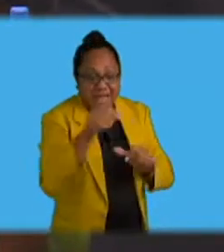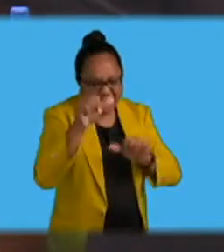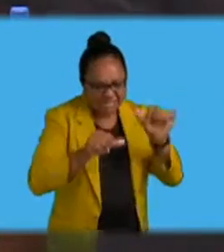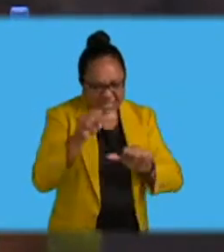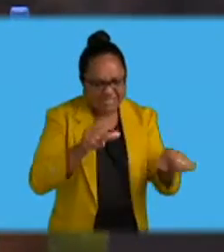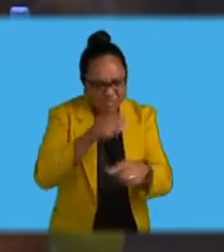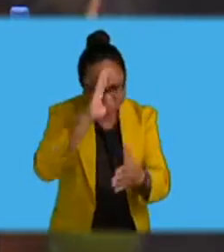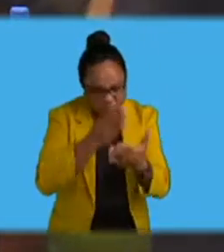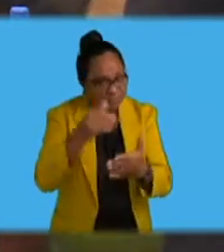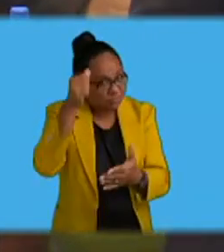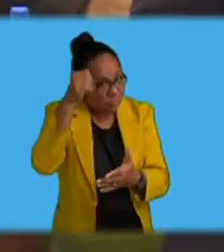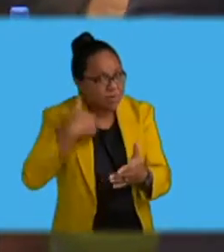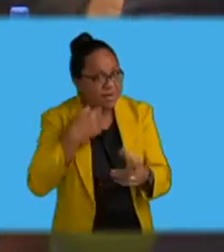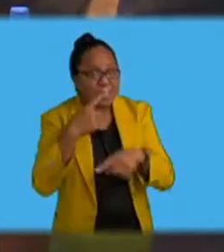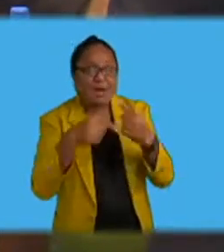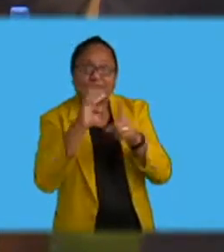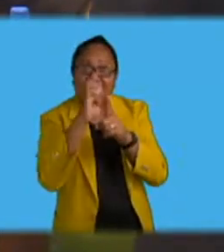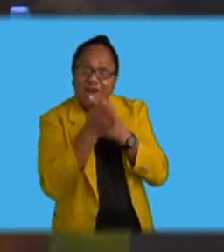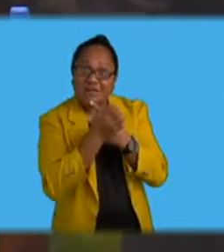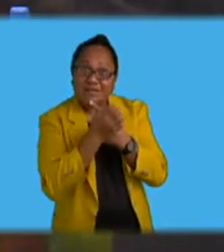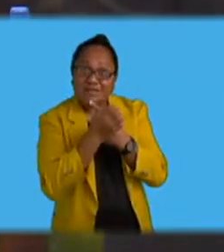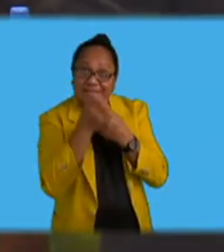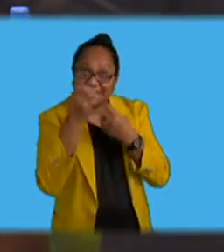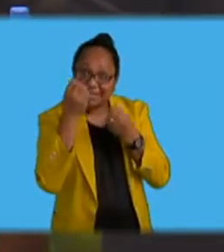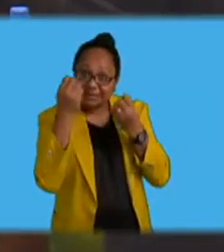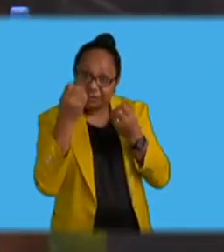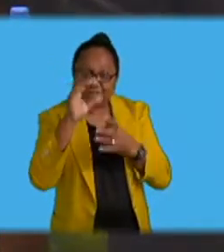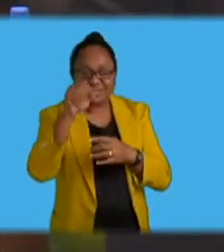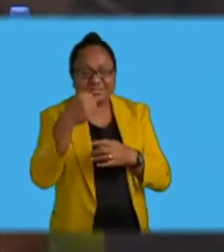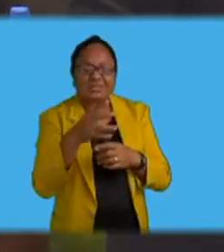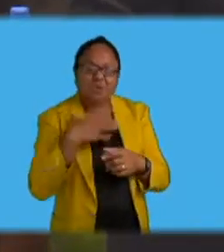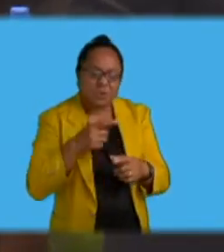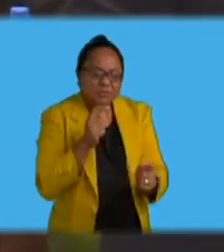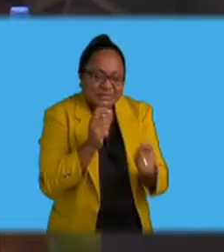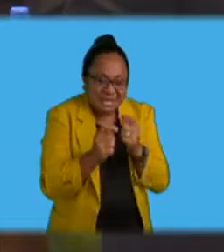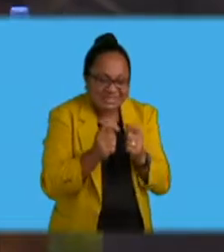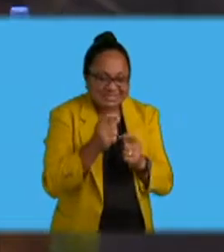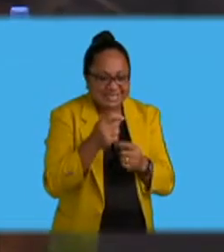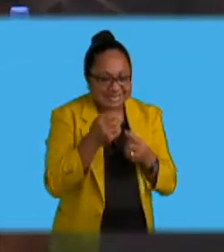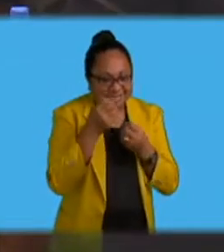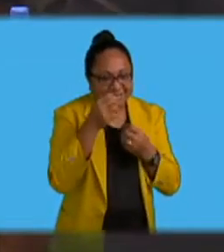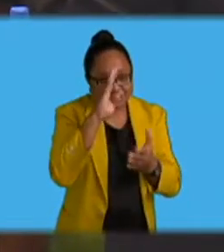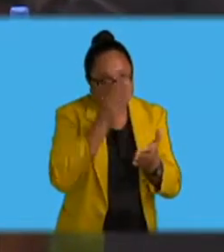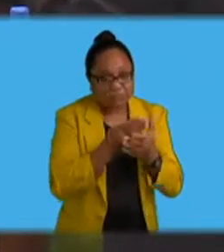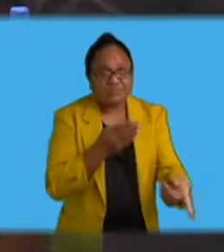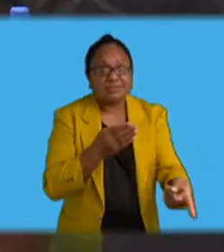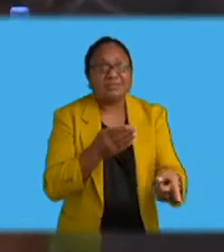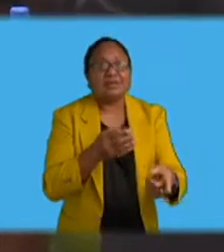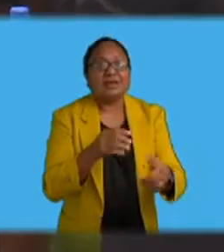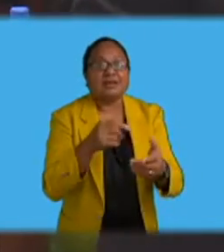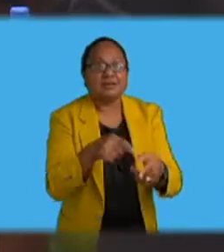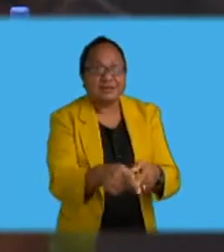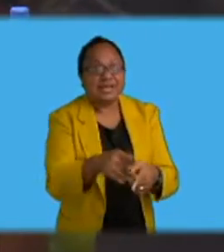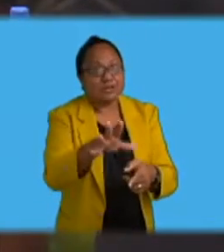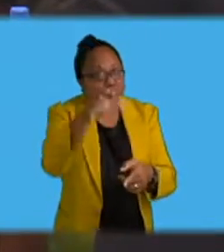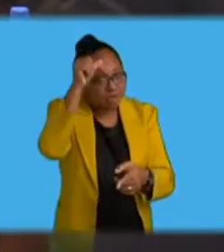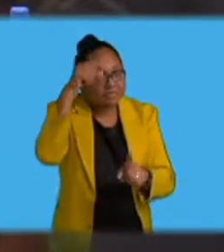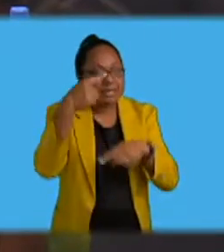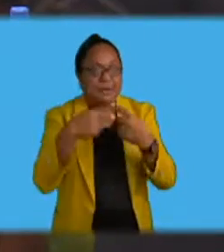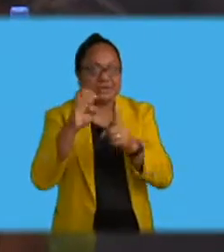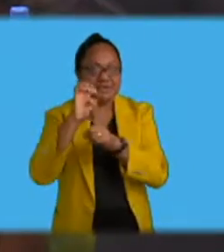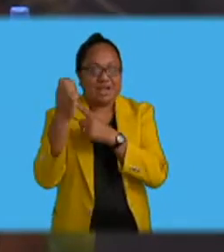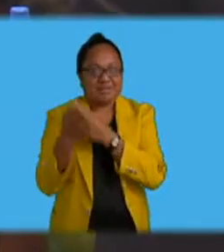Madam Speaker. So basically is to test the students' understanding of the environmental knowledge.